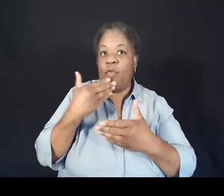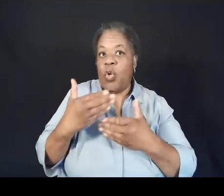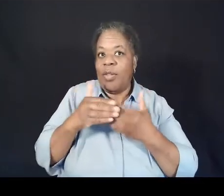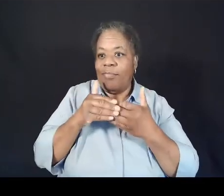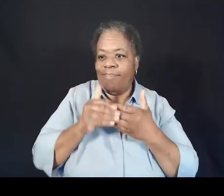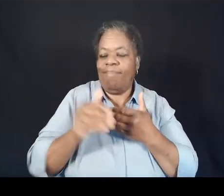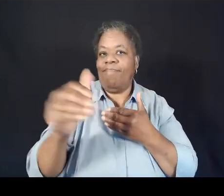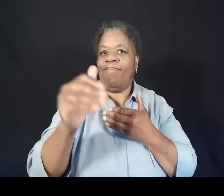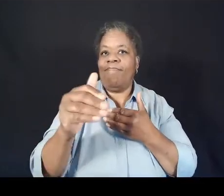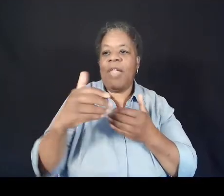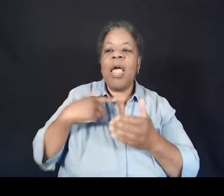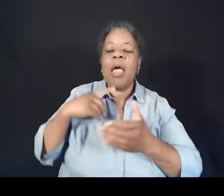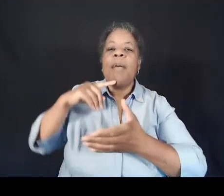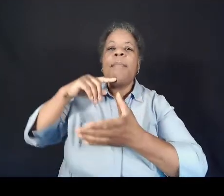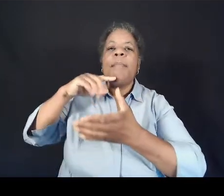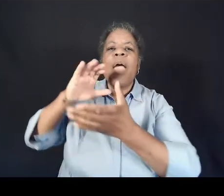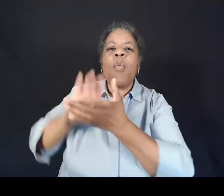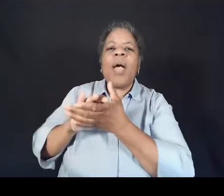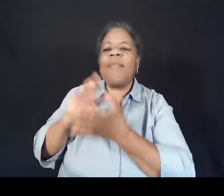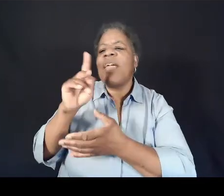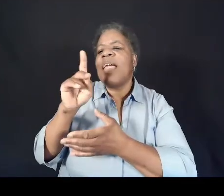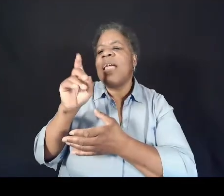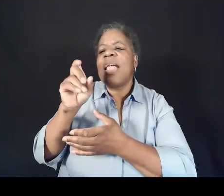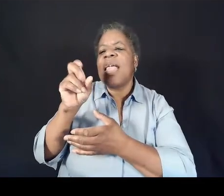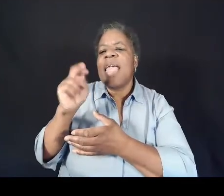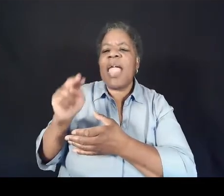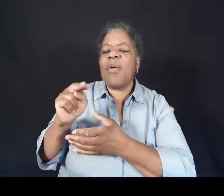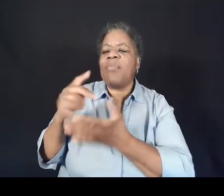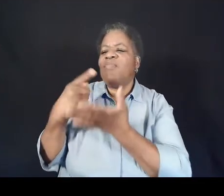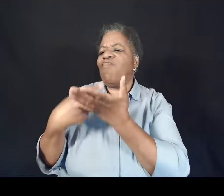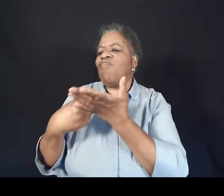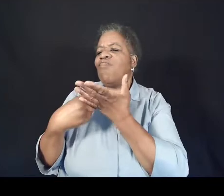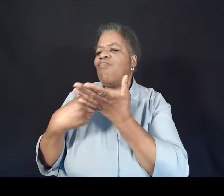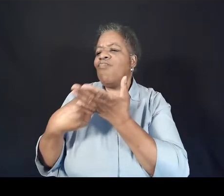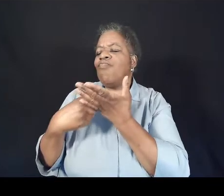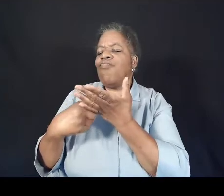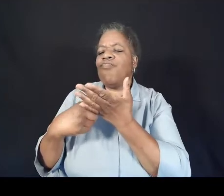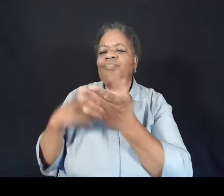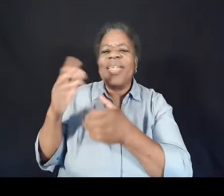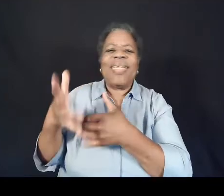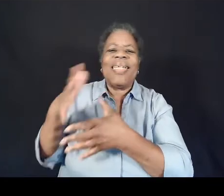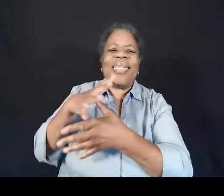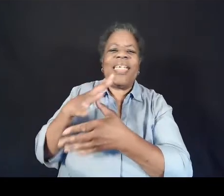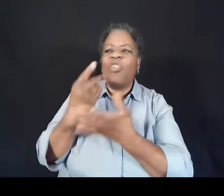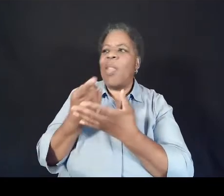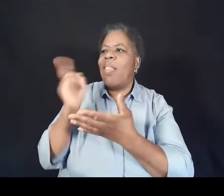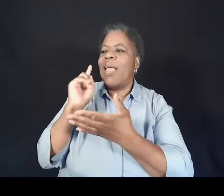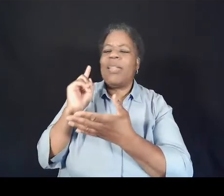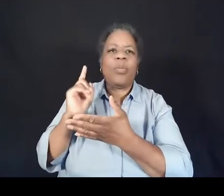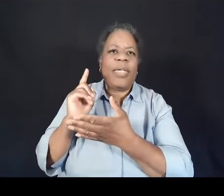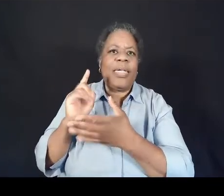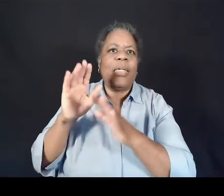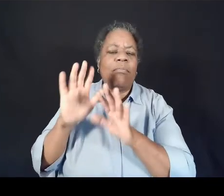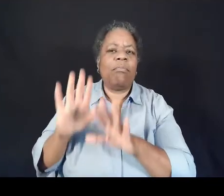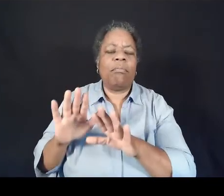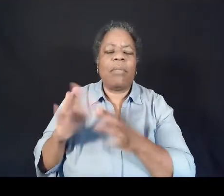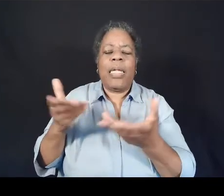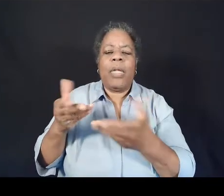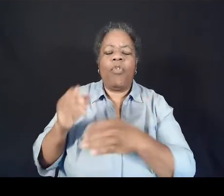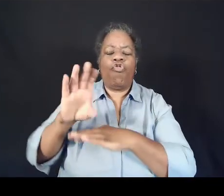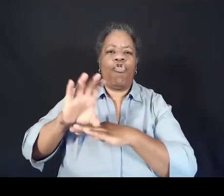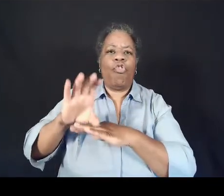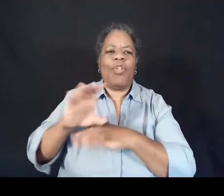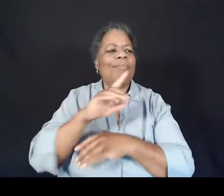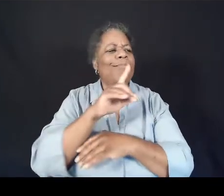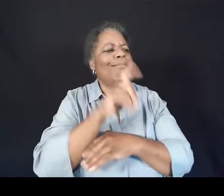Karen was talking with one of our graduating seniors here in the Lexington lobby last Sunday. She asked him what field of